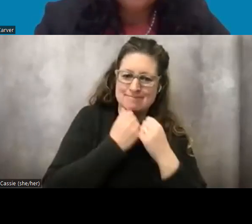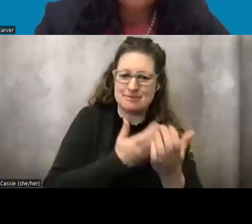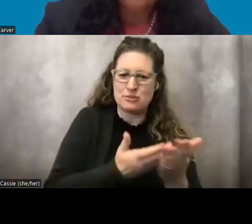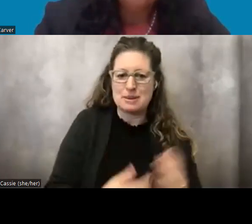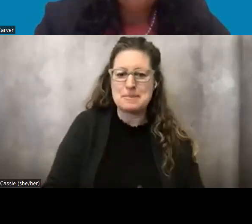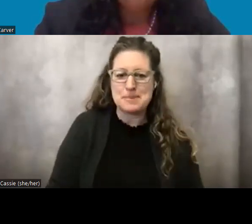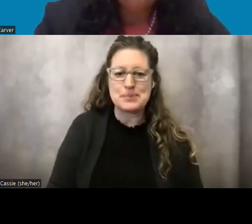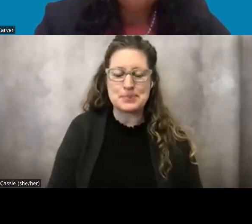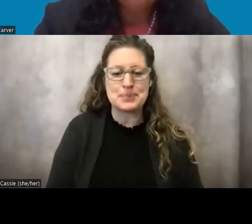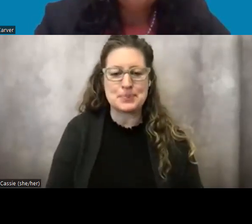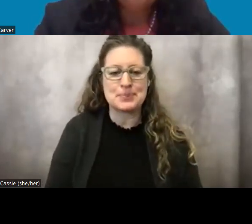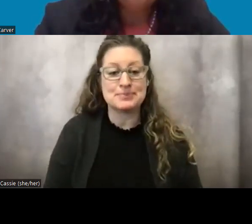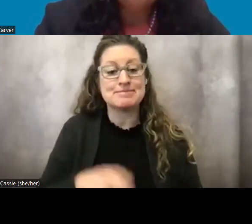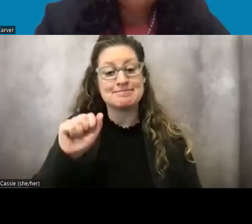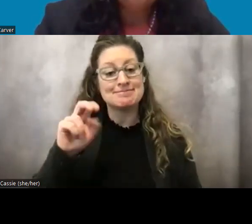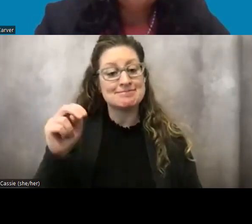Thank you.